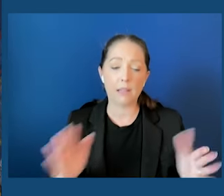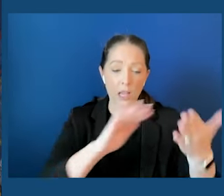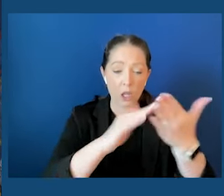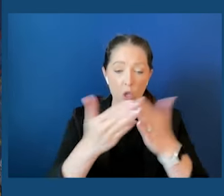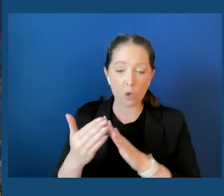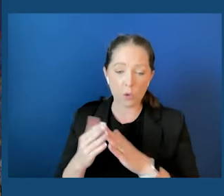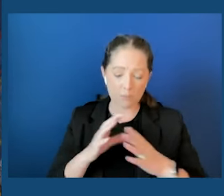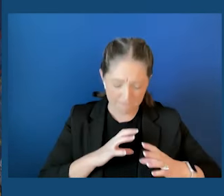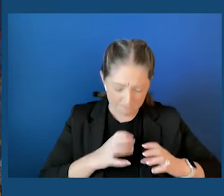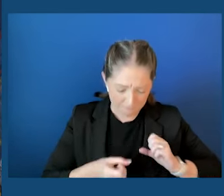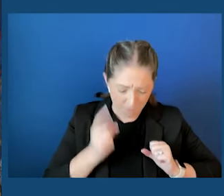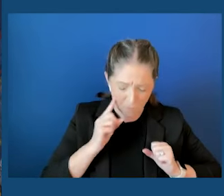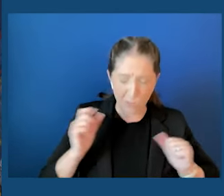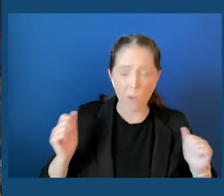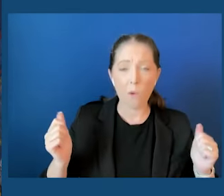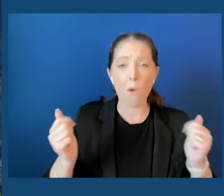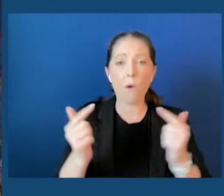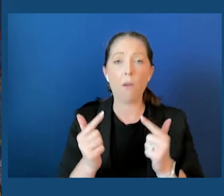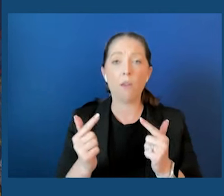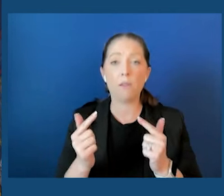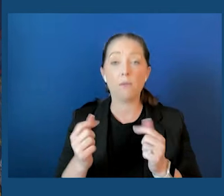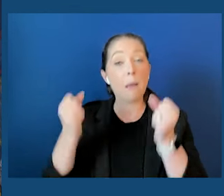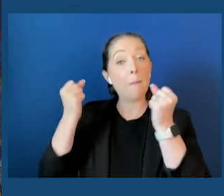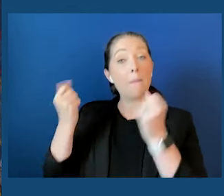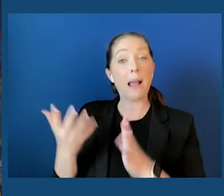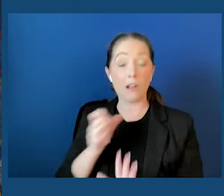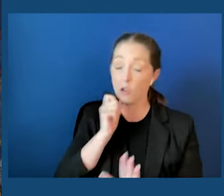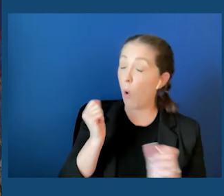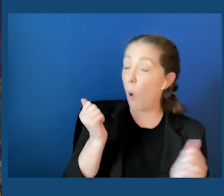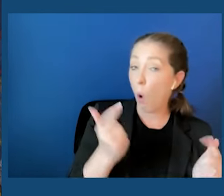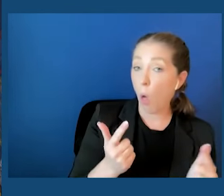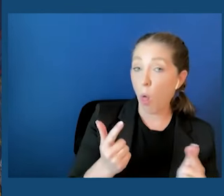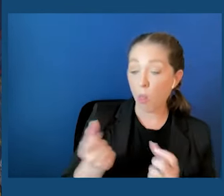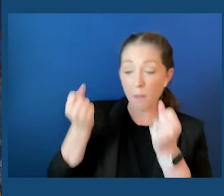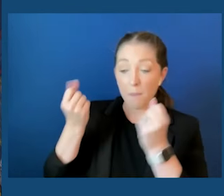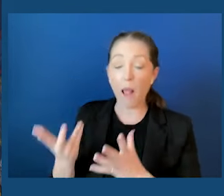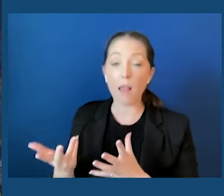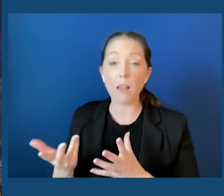us, but not all of us, grieve for justice,